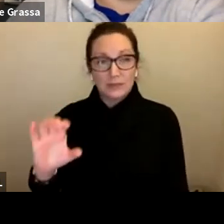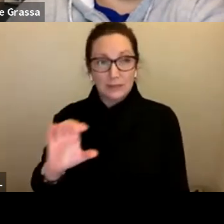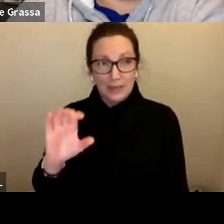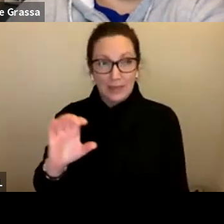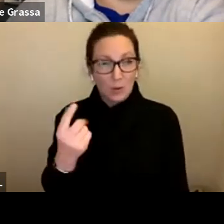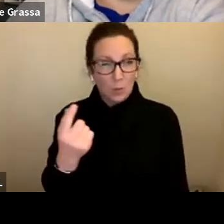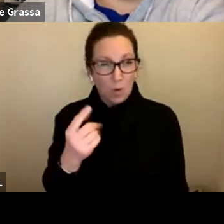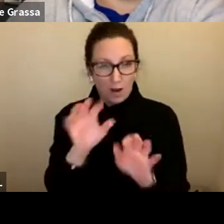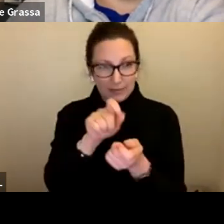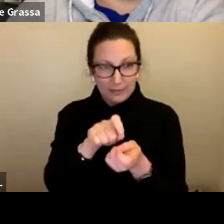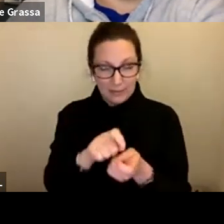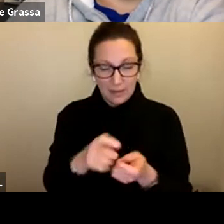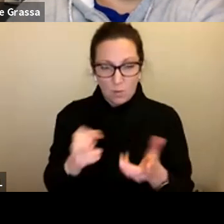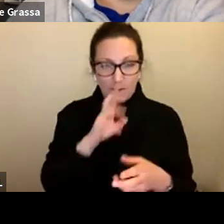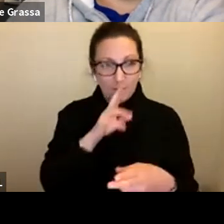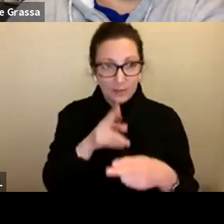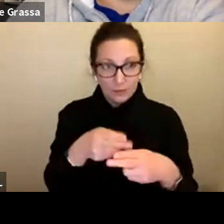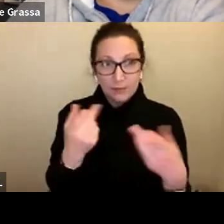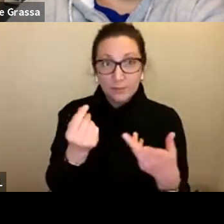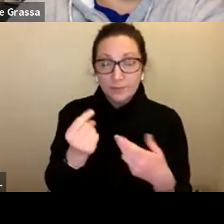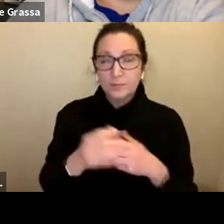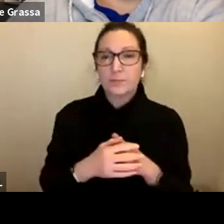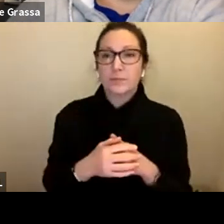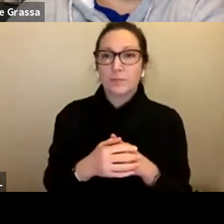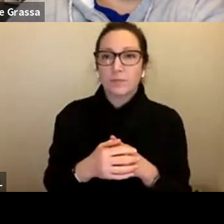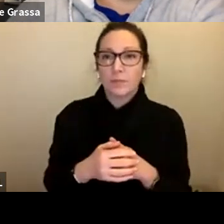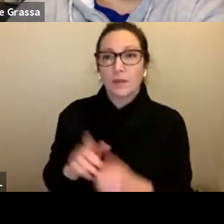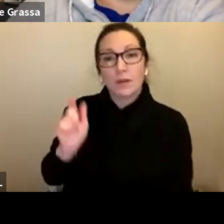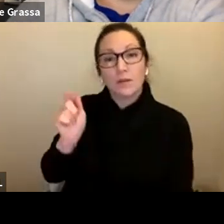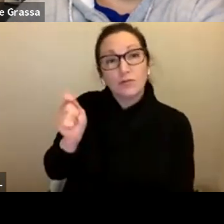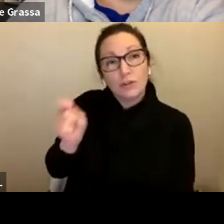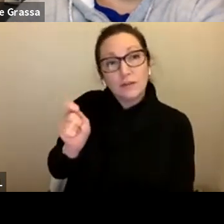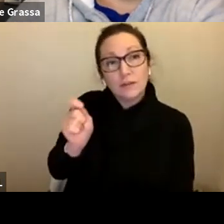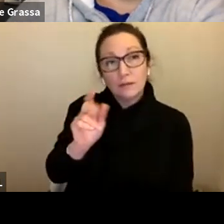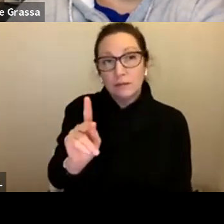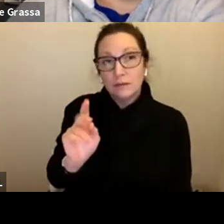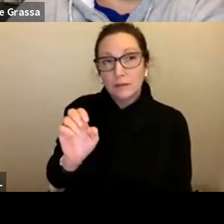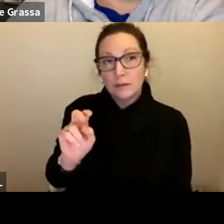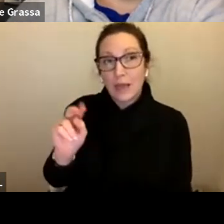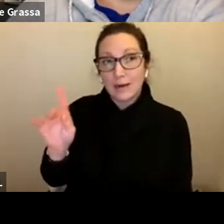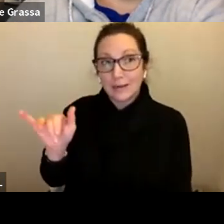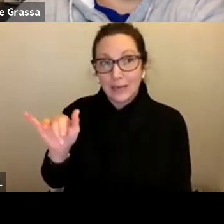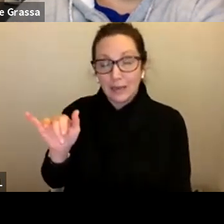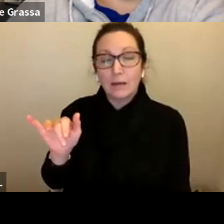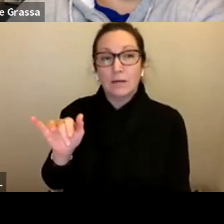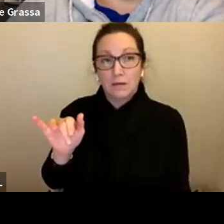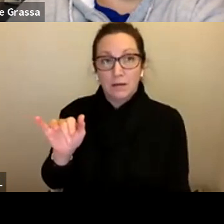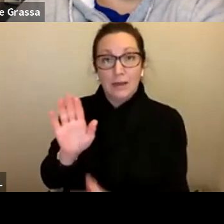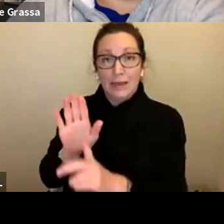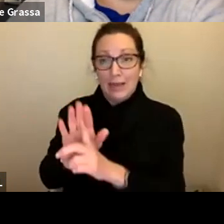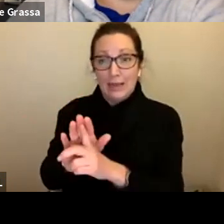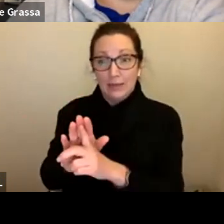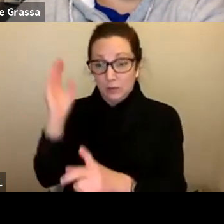little detail. So Justice Kennedy's opinion was, it was a concurrence opinion,